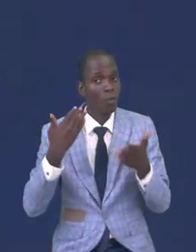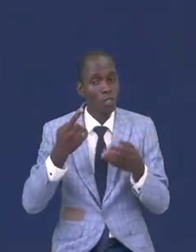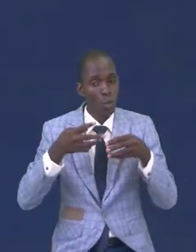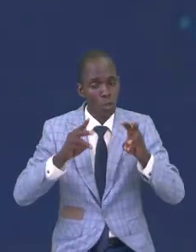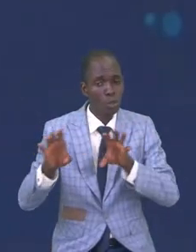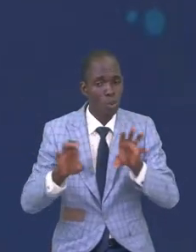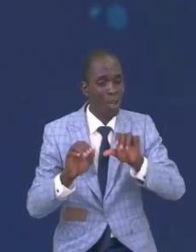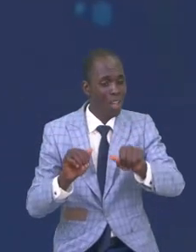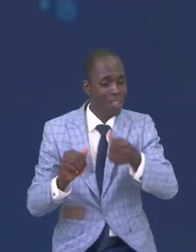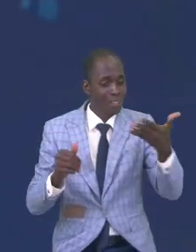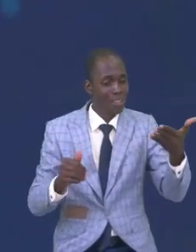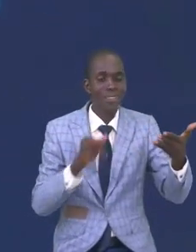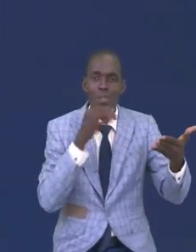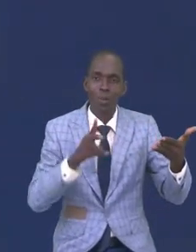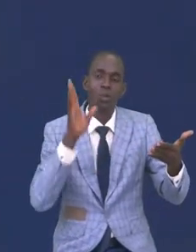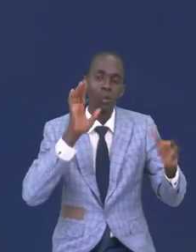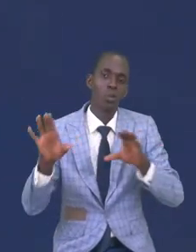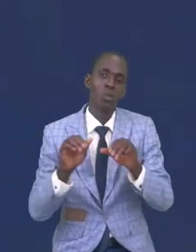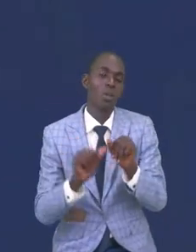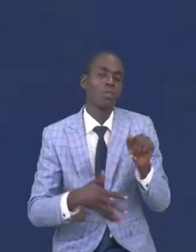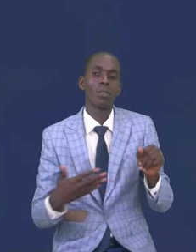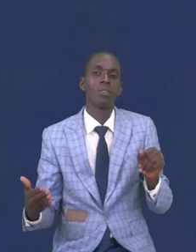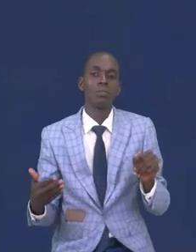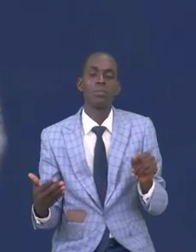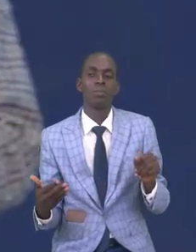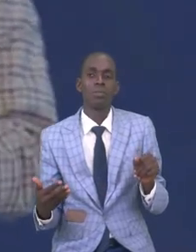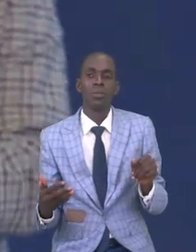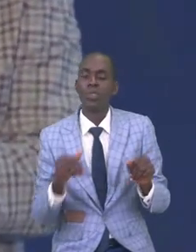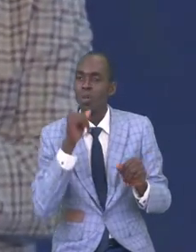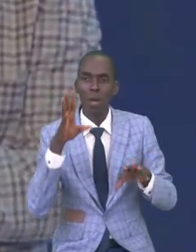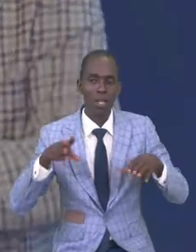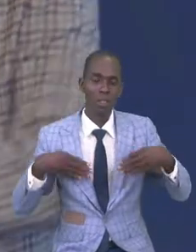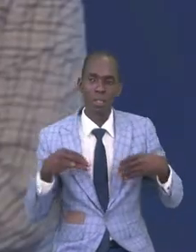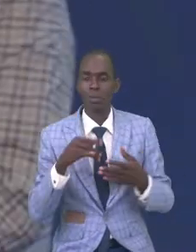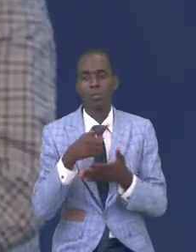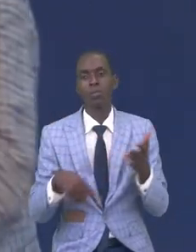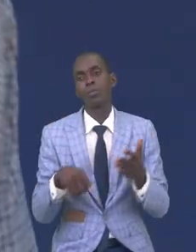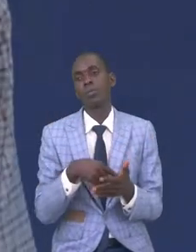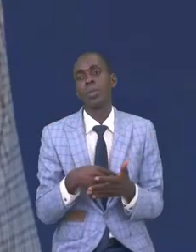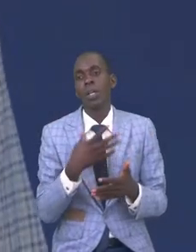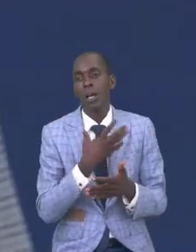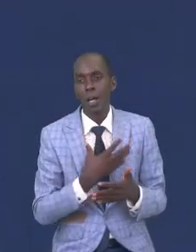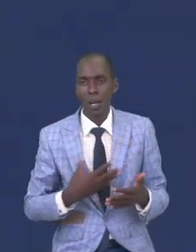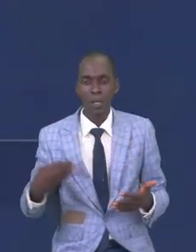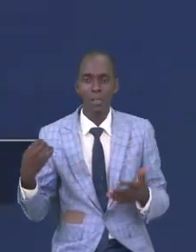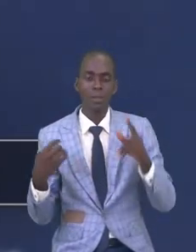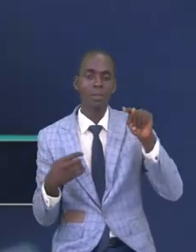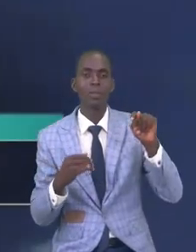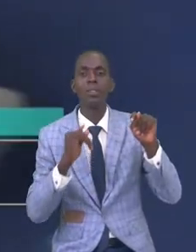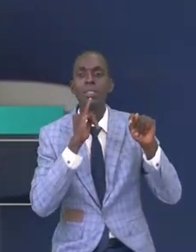you do everything. Incorrigibility. And then chief there is